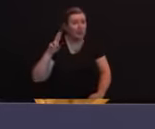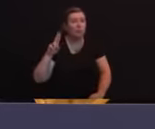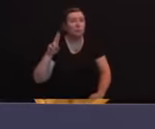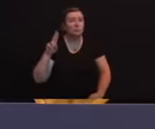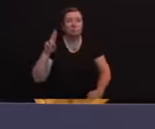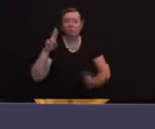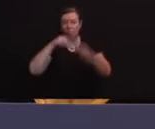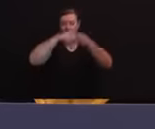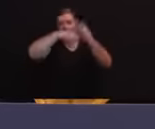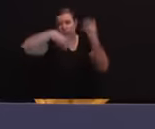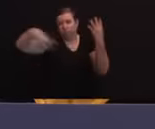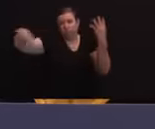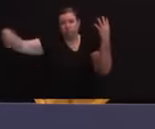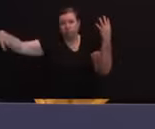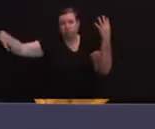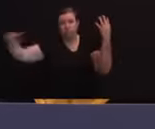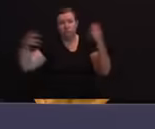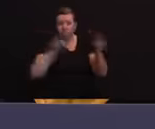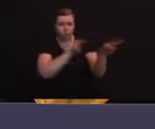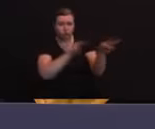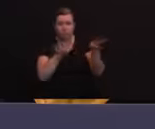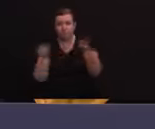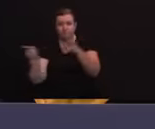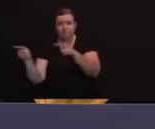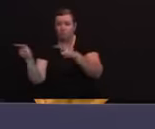that'll continue to be the portfolio that we look at.